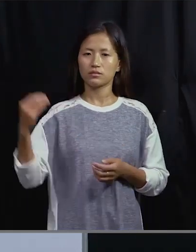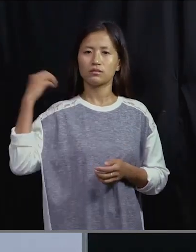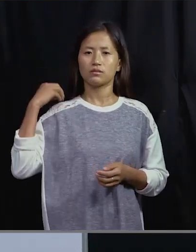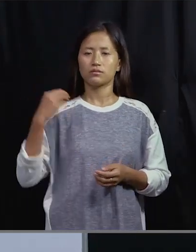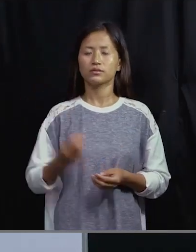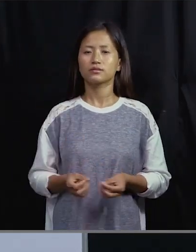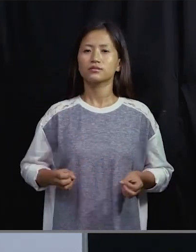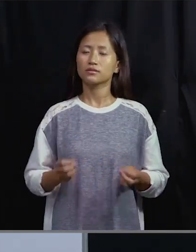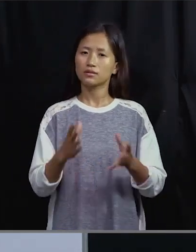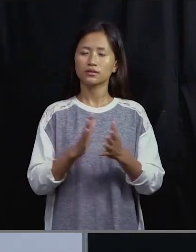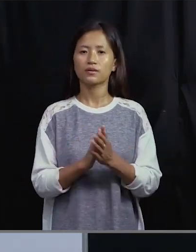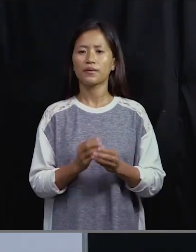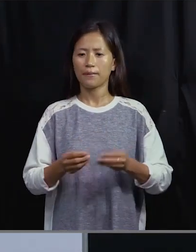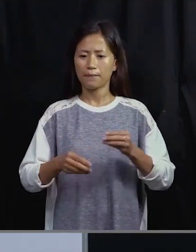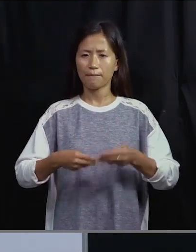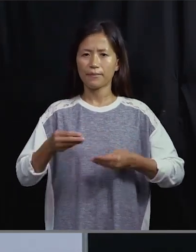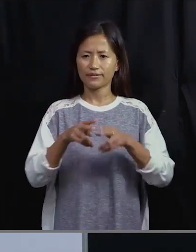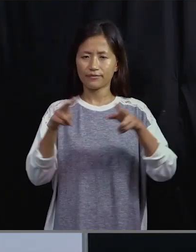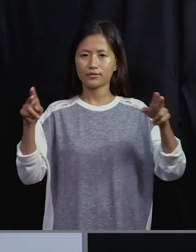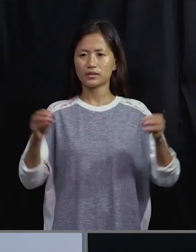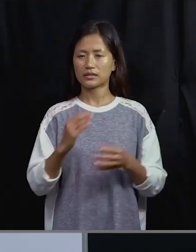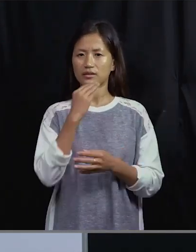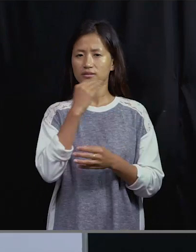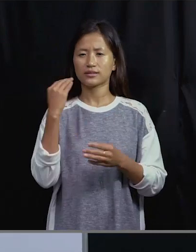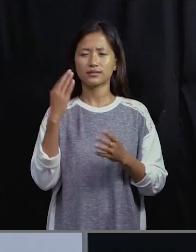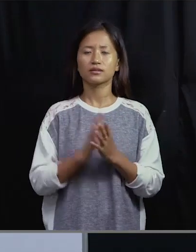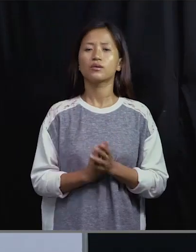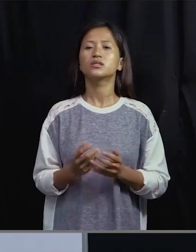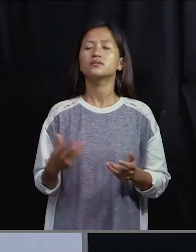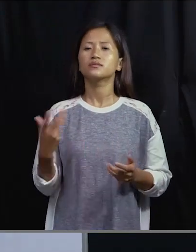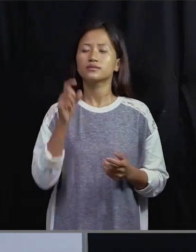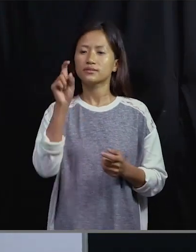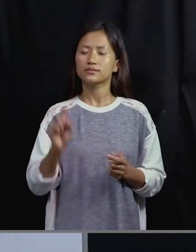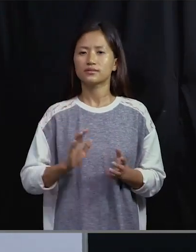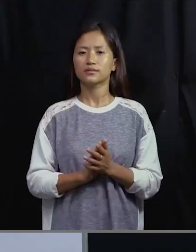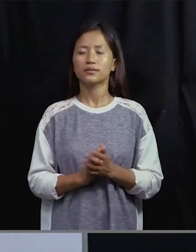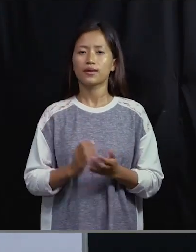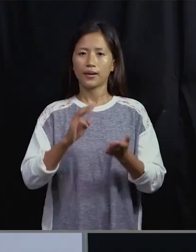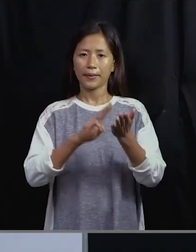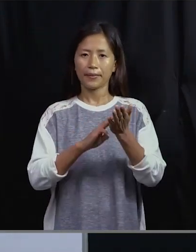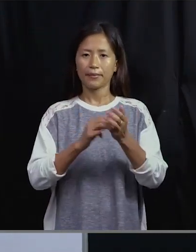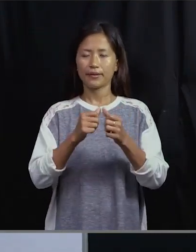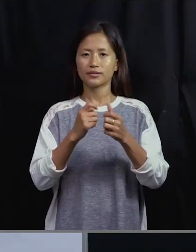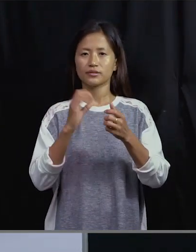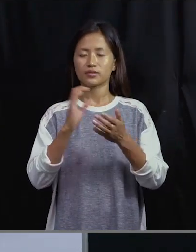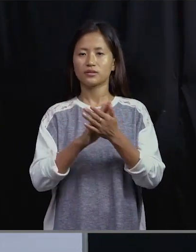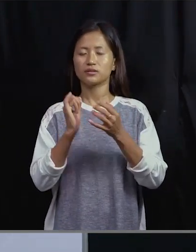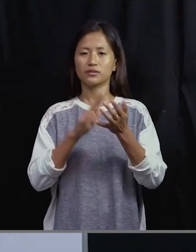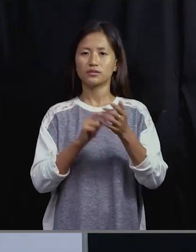a bakery, isn't it? So in order to run the bakery, what are the things that he required? He needs machine, yes or no? He